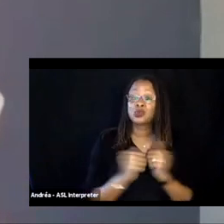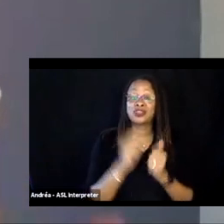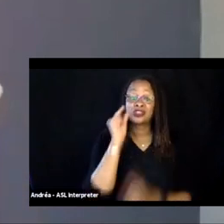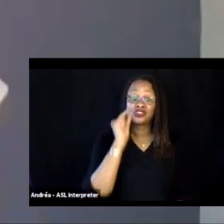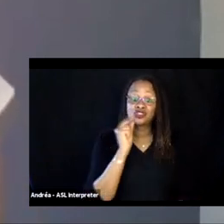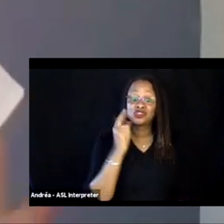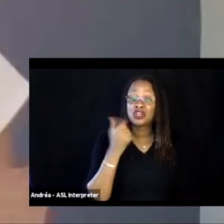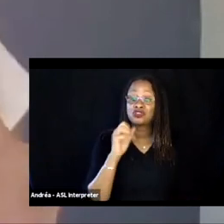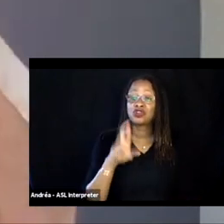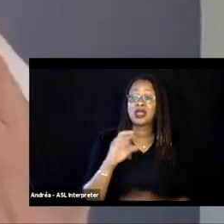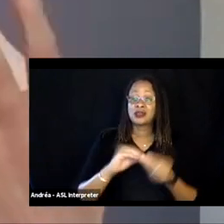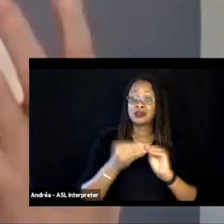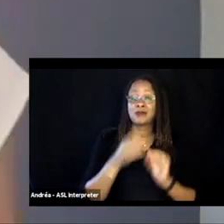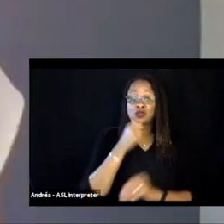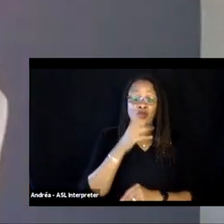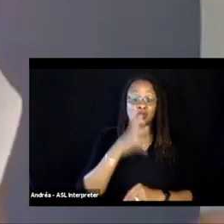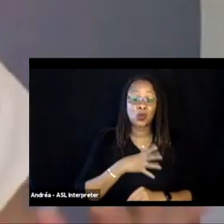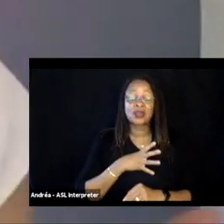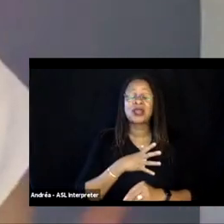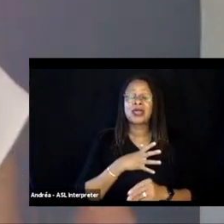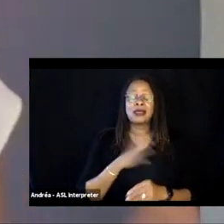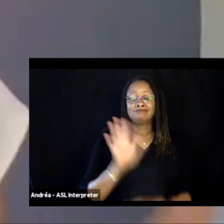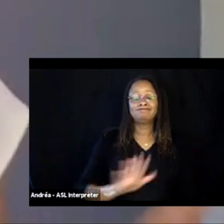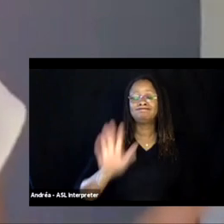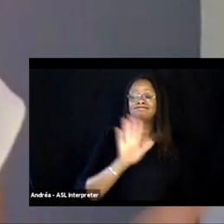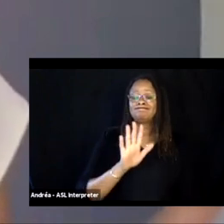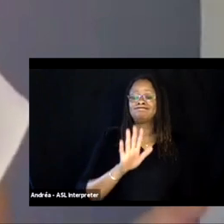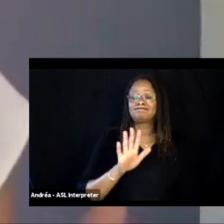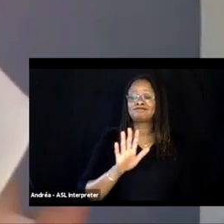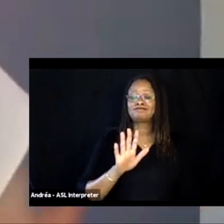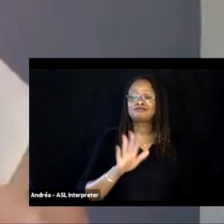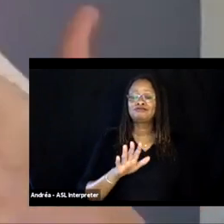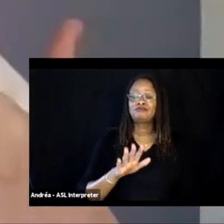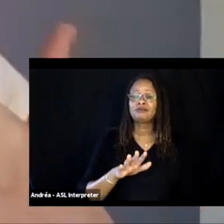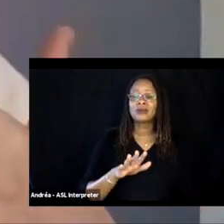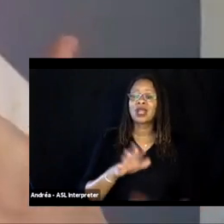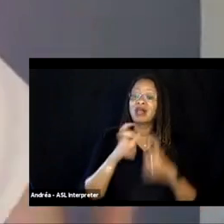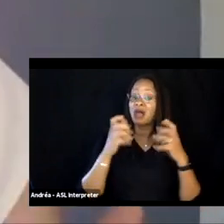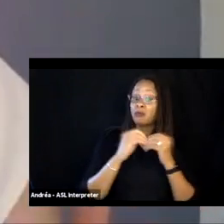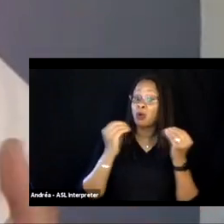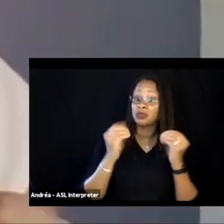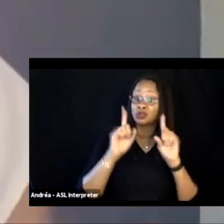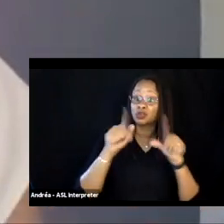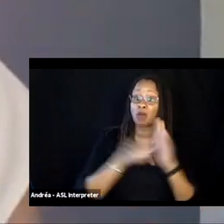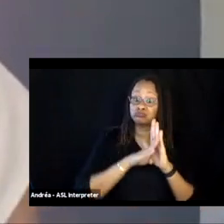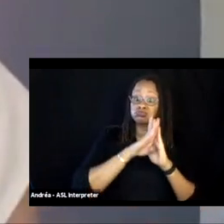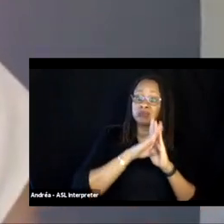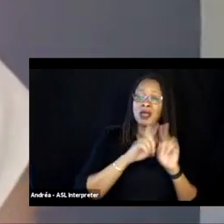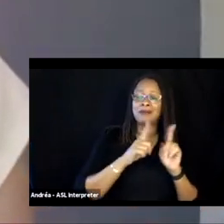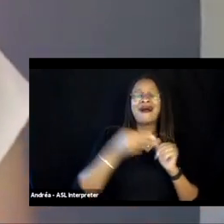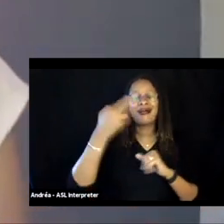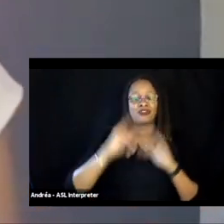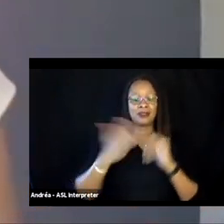the number of girls and women is actually about where, there's much room to go, but higher than it has been in